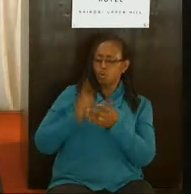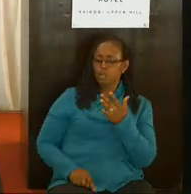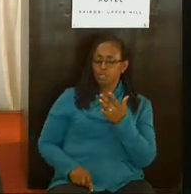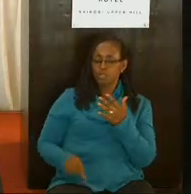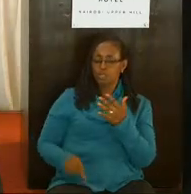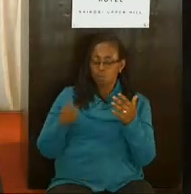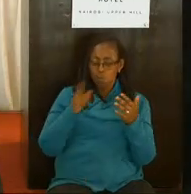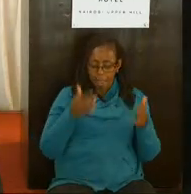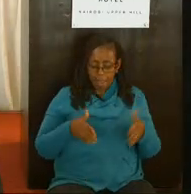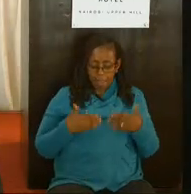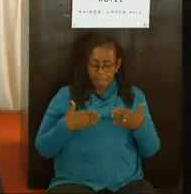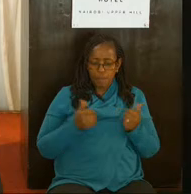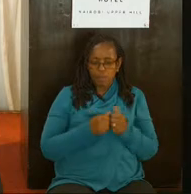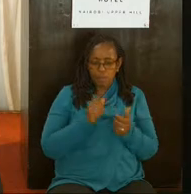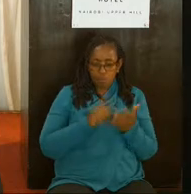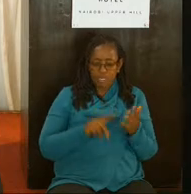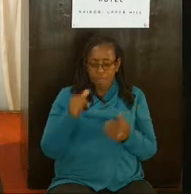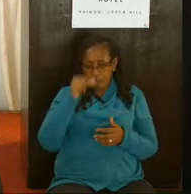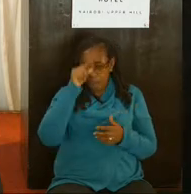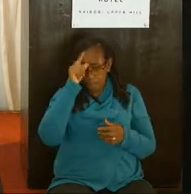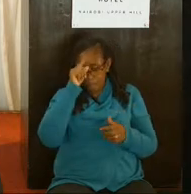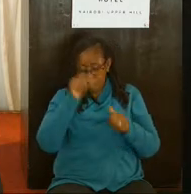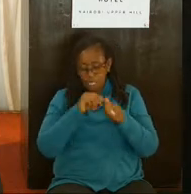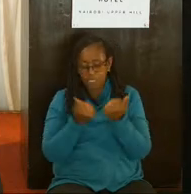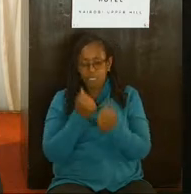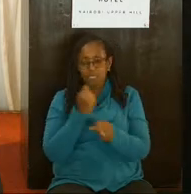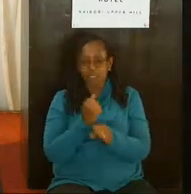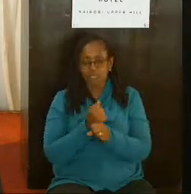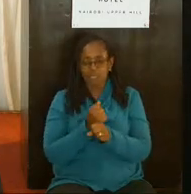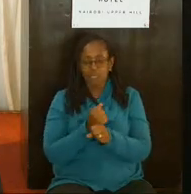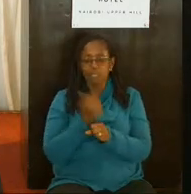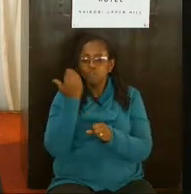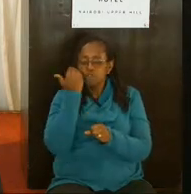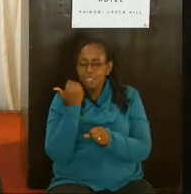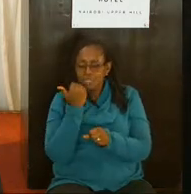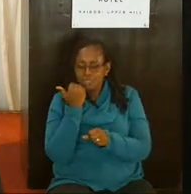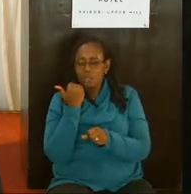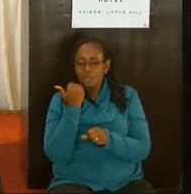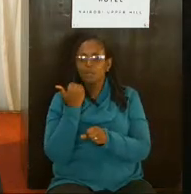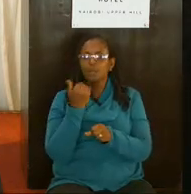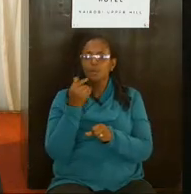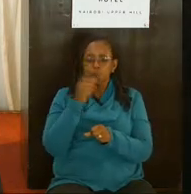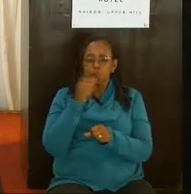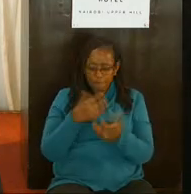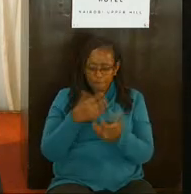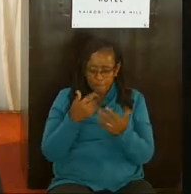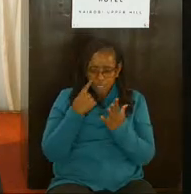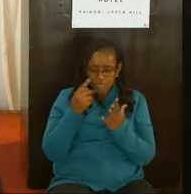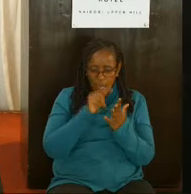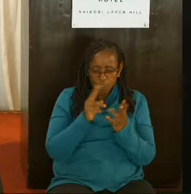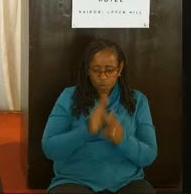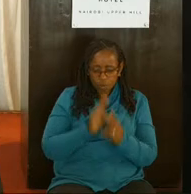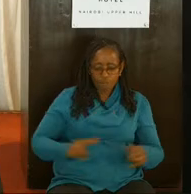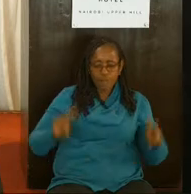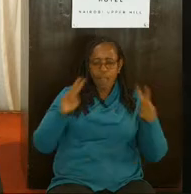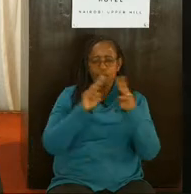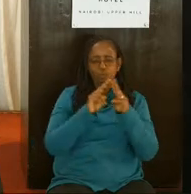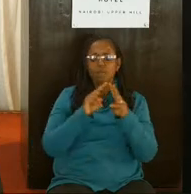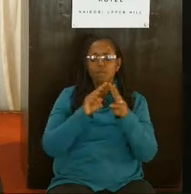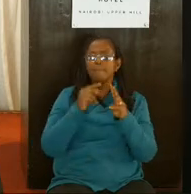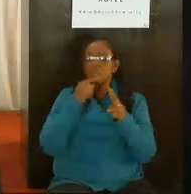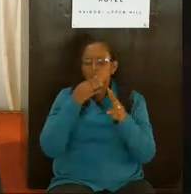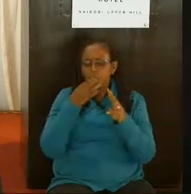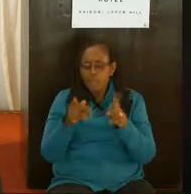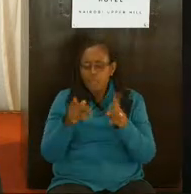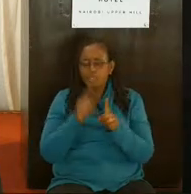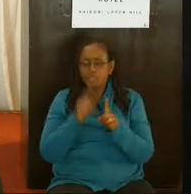are happy with what other government agencies have done the Judiciary in terms of passing sentences we have seen relational values being cited as one